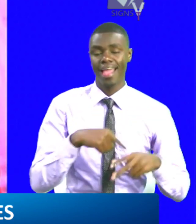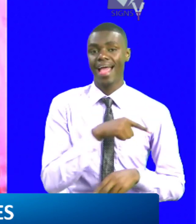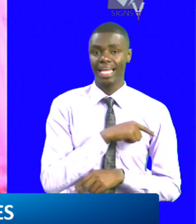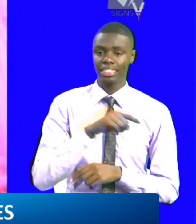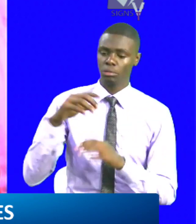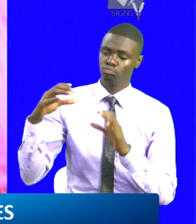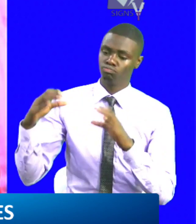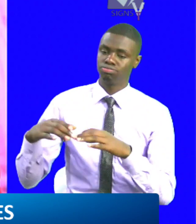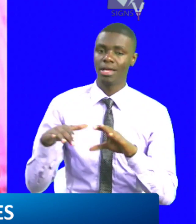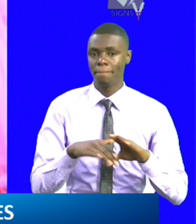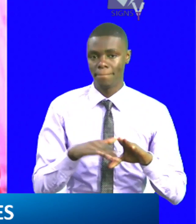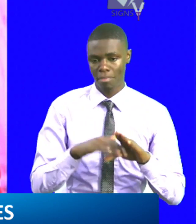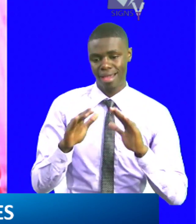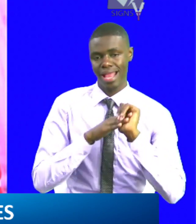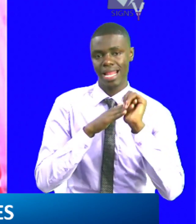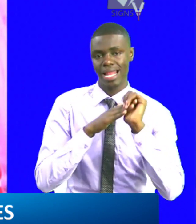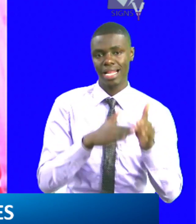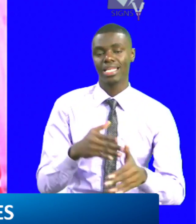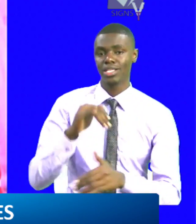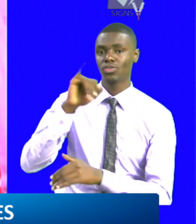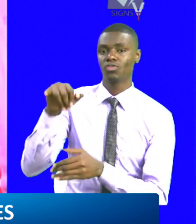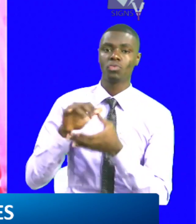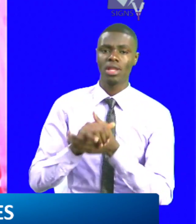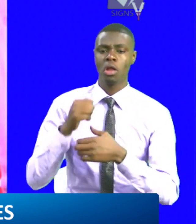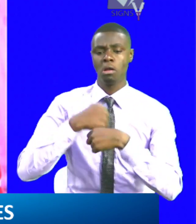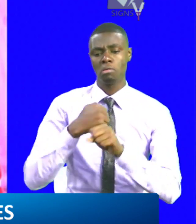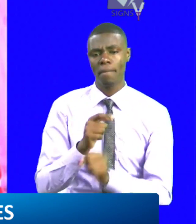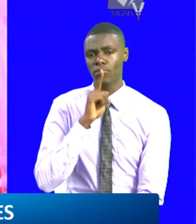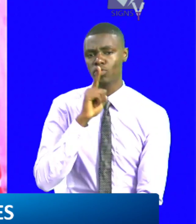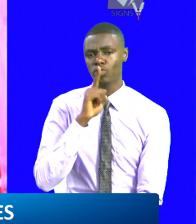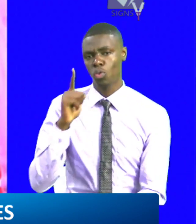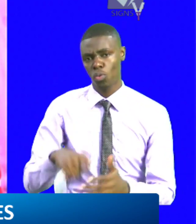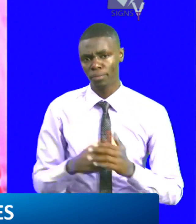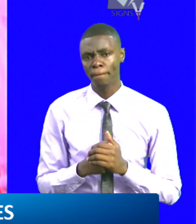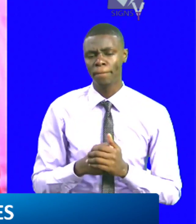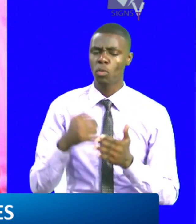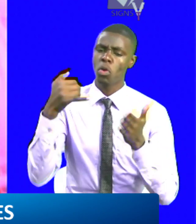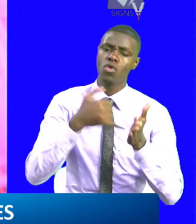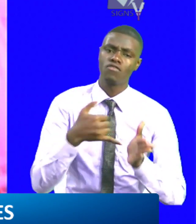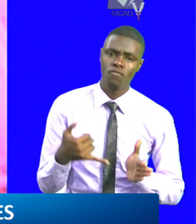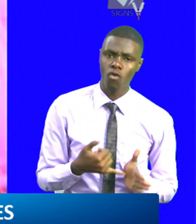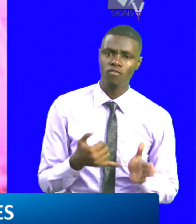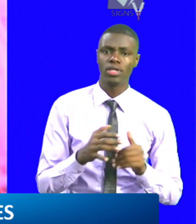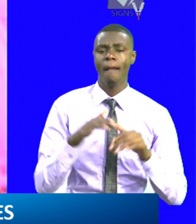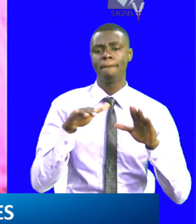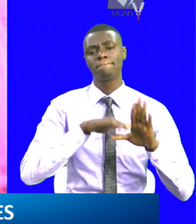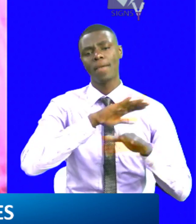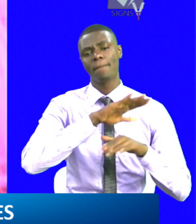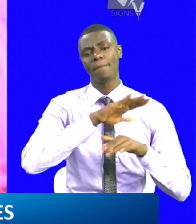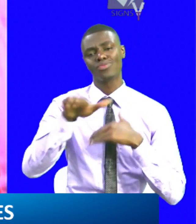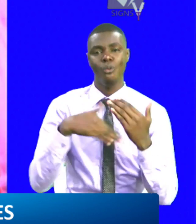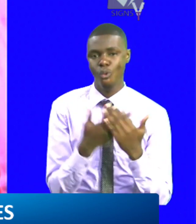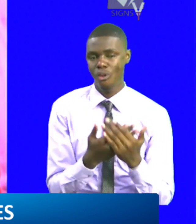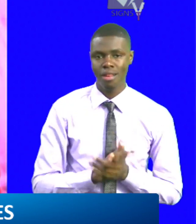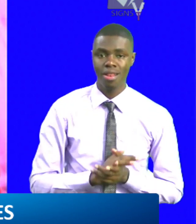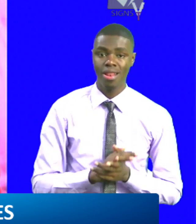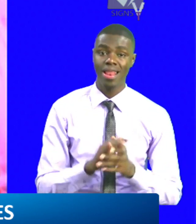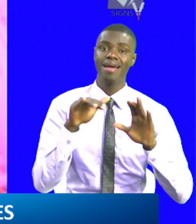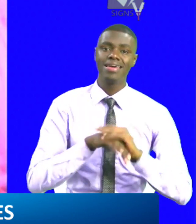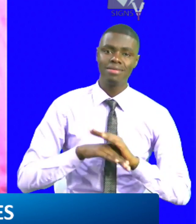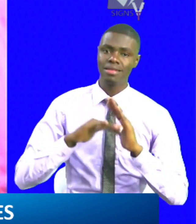party's Dispute Tribunal has confirmed Kanini Kega as Jubilee Party Secretary General while upholding the decision by the party's National